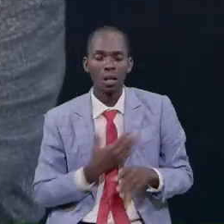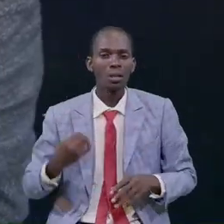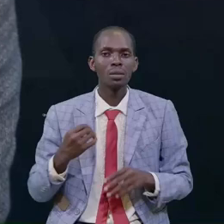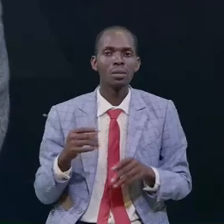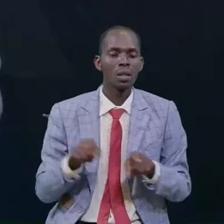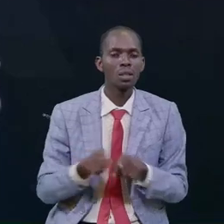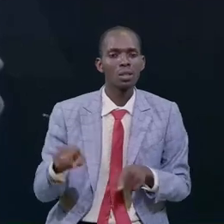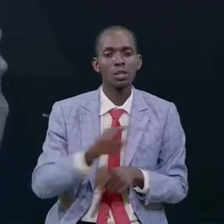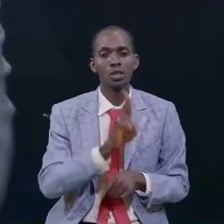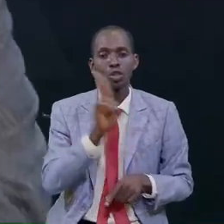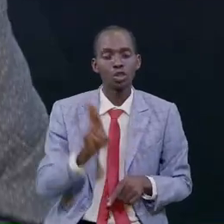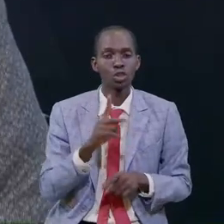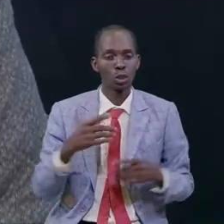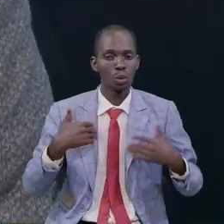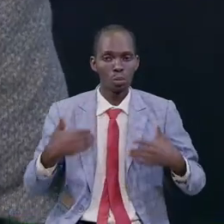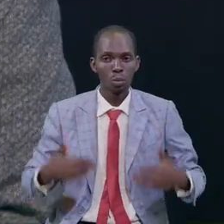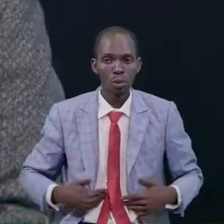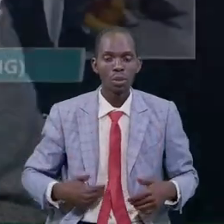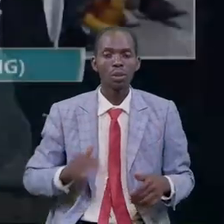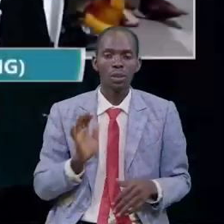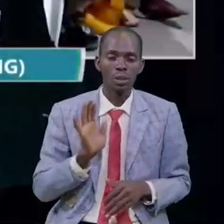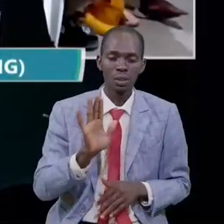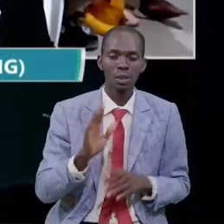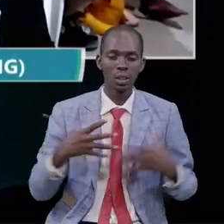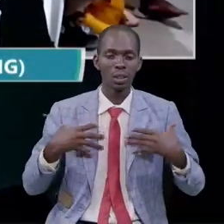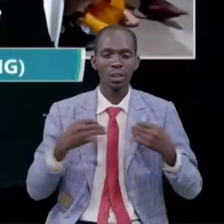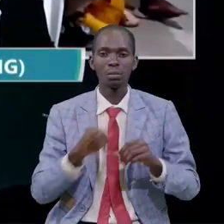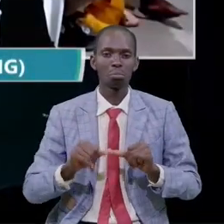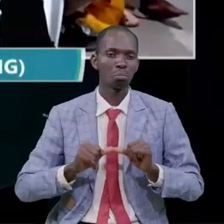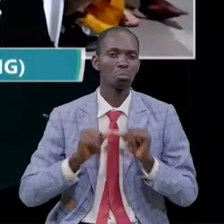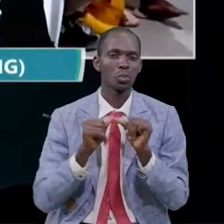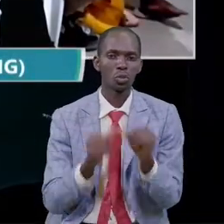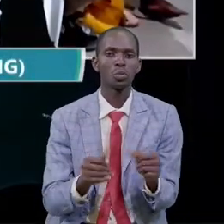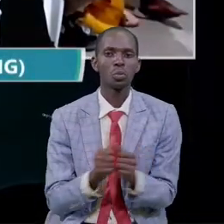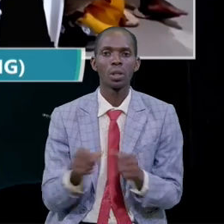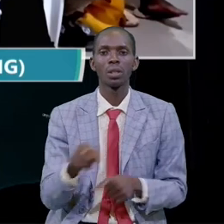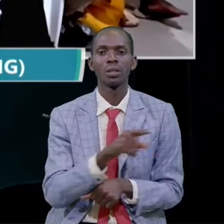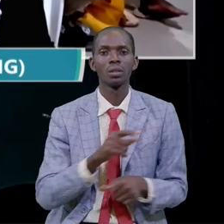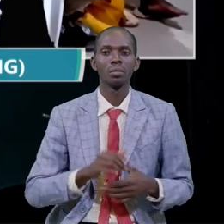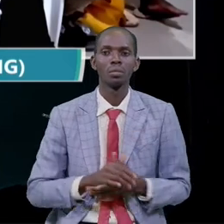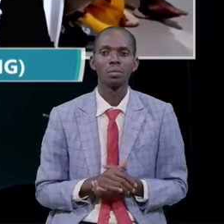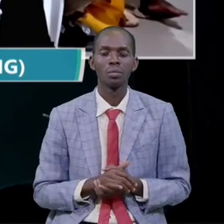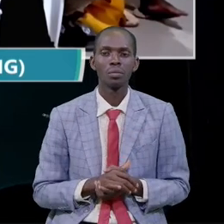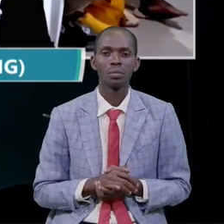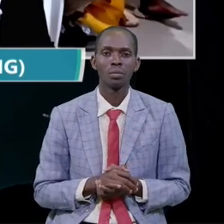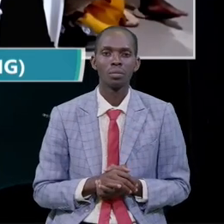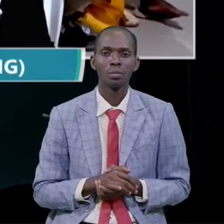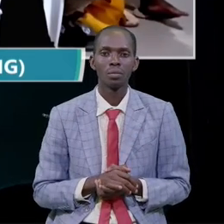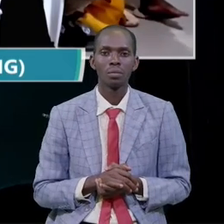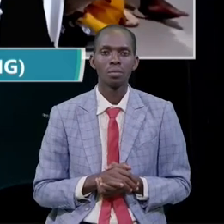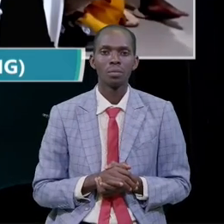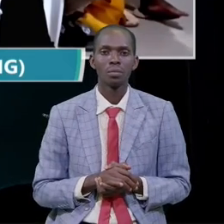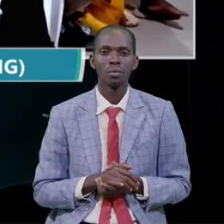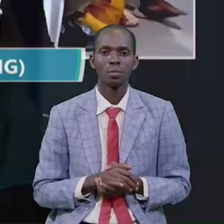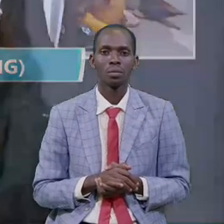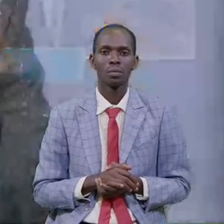their healing continues. Ils vont se lever, ils vont plier leur tente, aller dresser what, les tentes comme ils